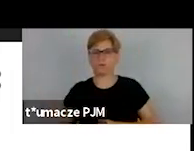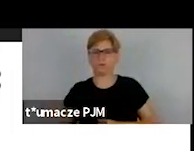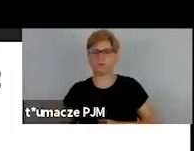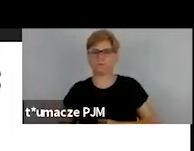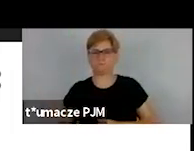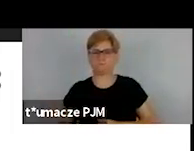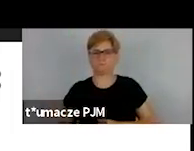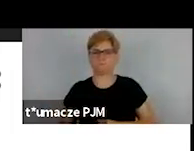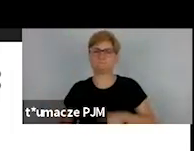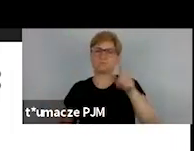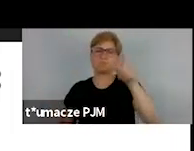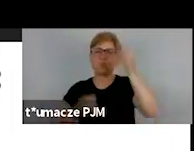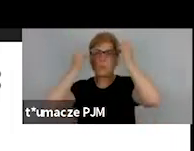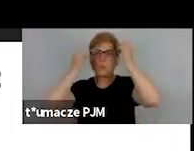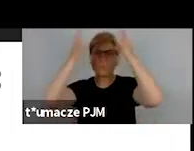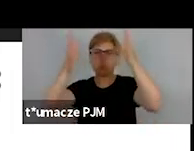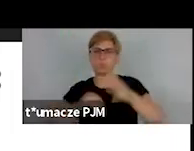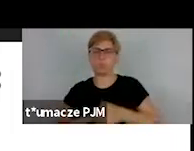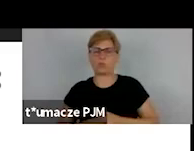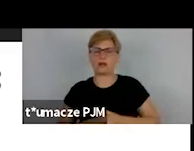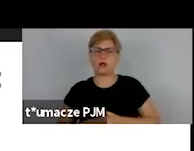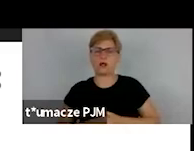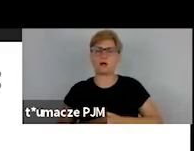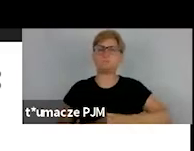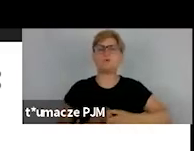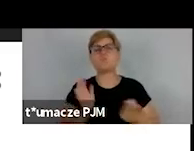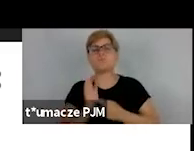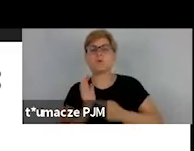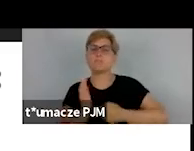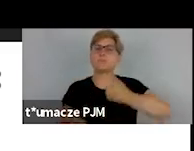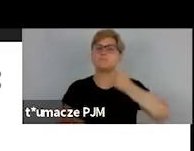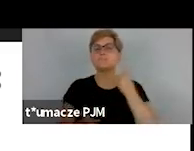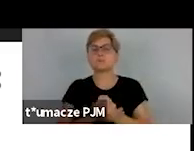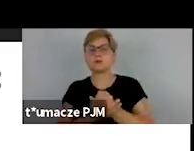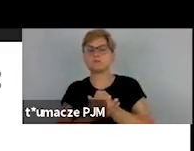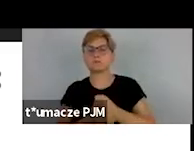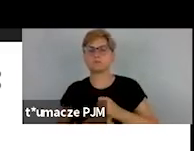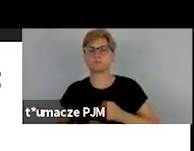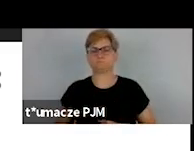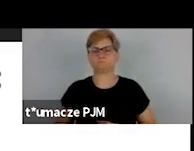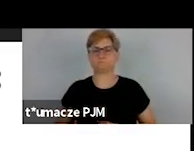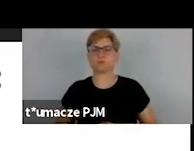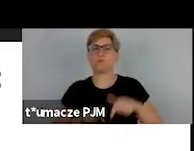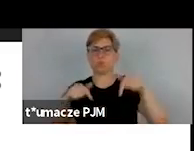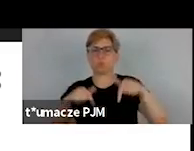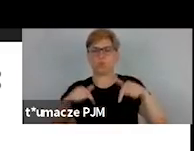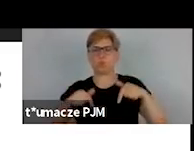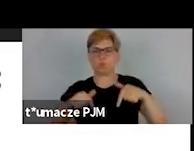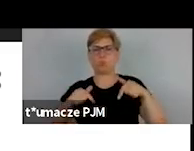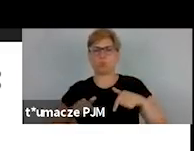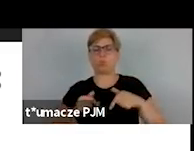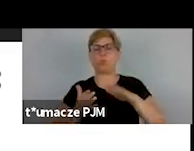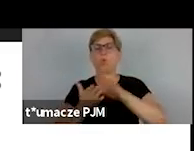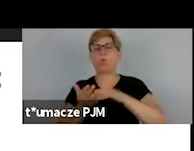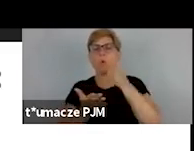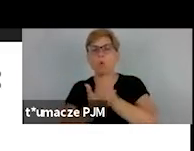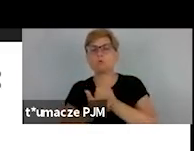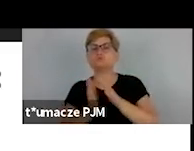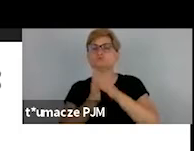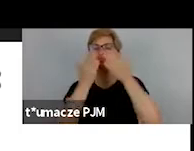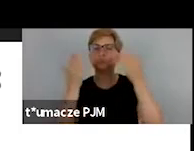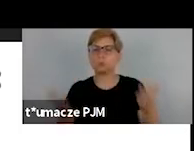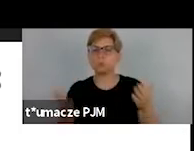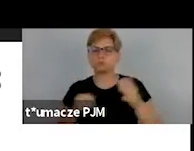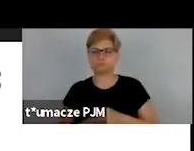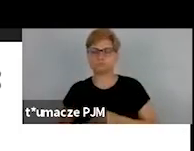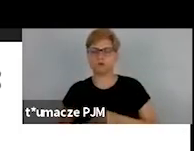implementation, and we've got a constitution that facilitates that. So when people were dying